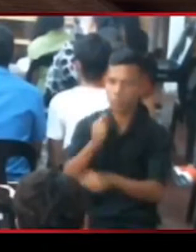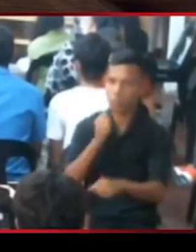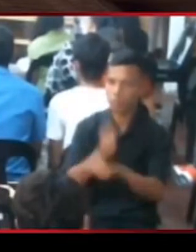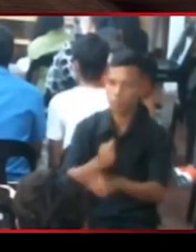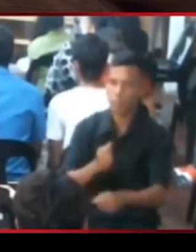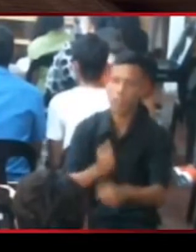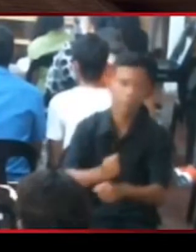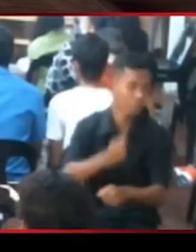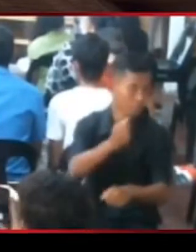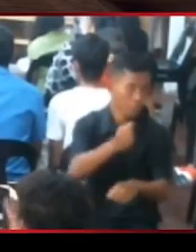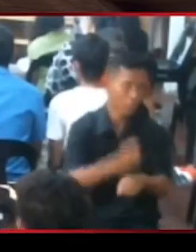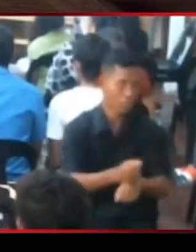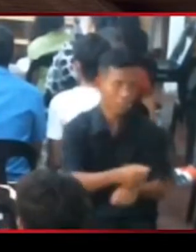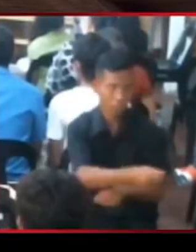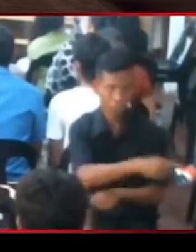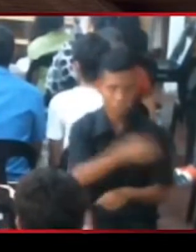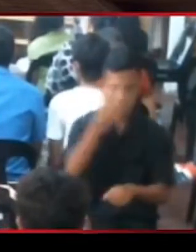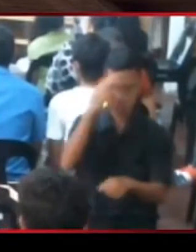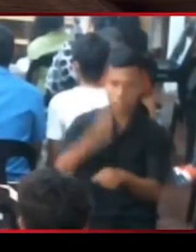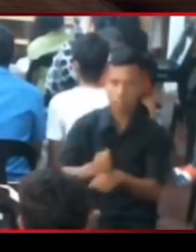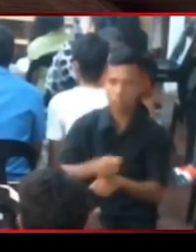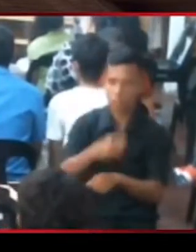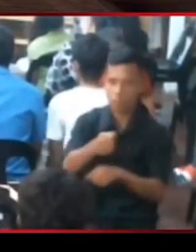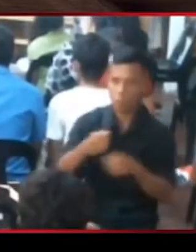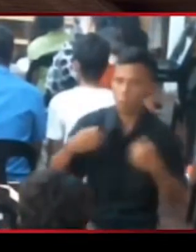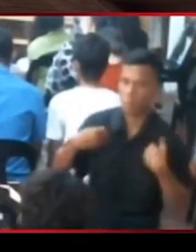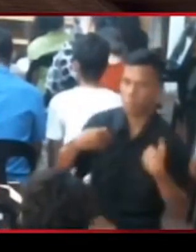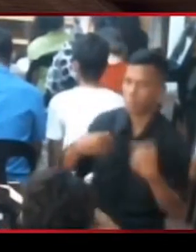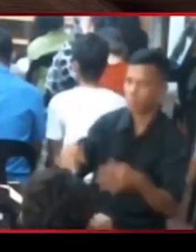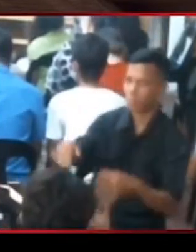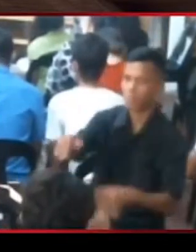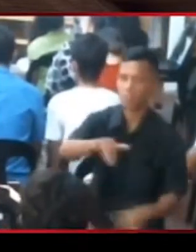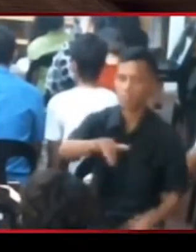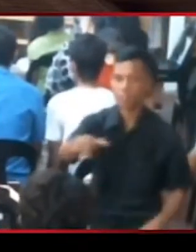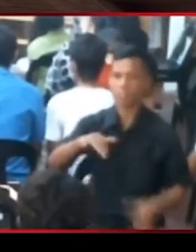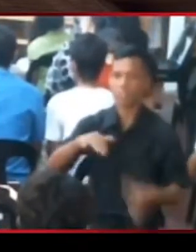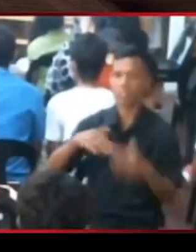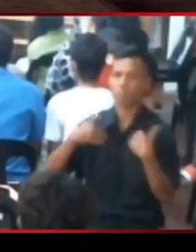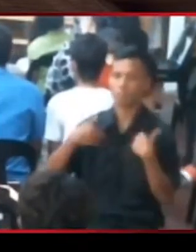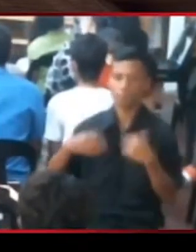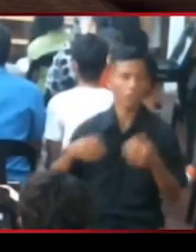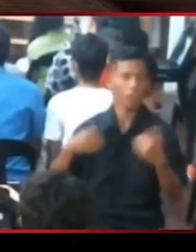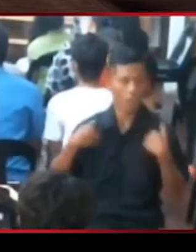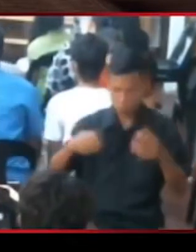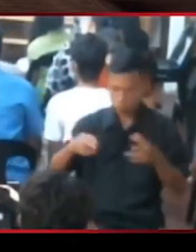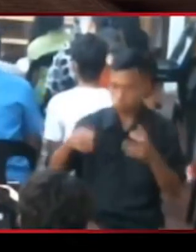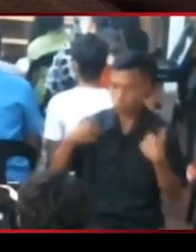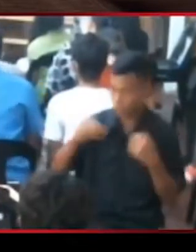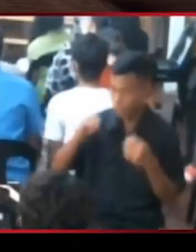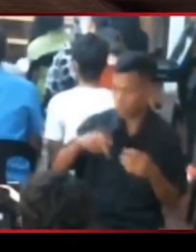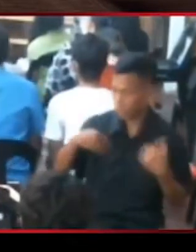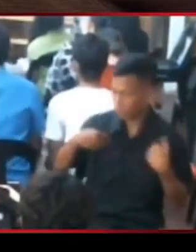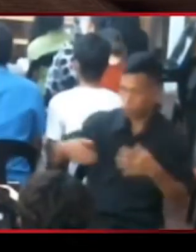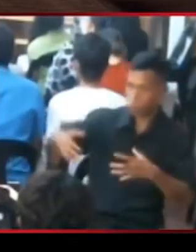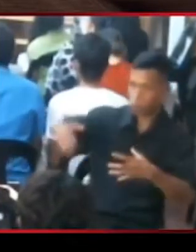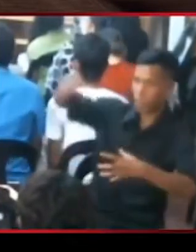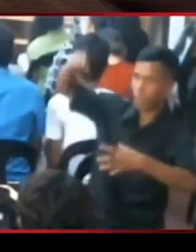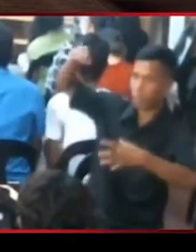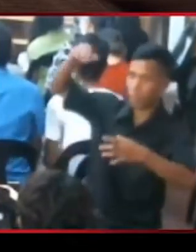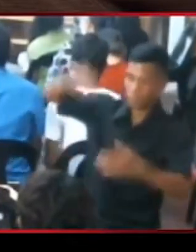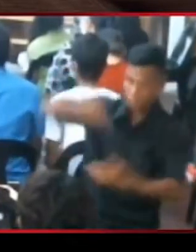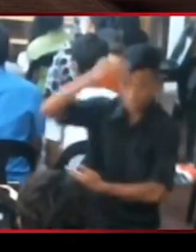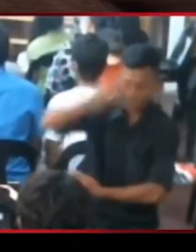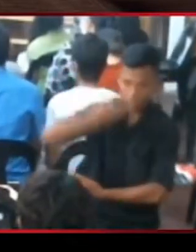knife. When you're ready, plunge them. I'm giving you the Denisi version, but I believe you'll